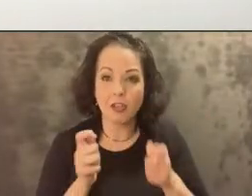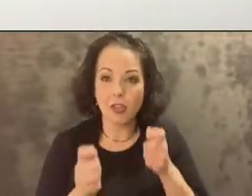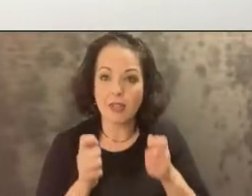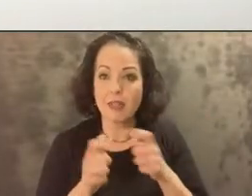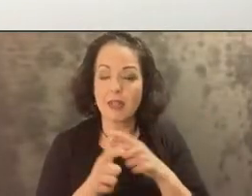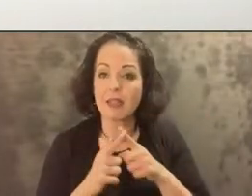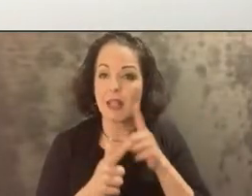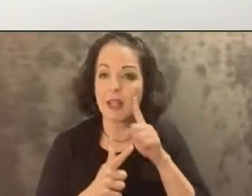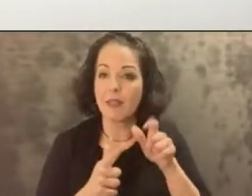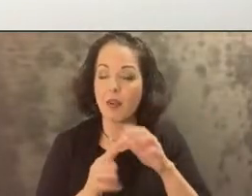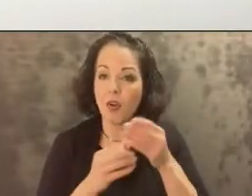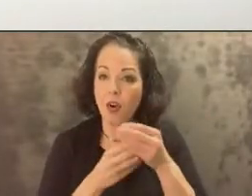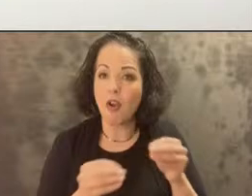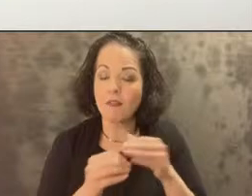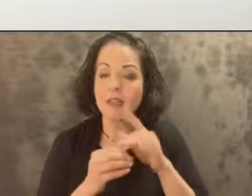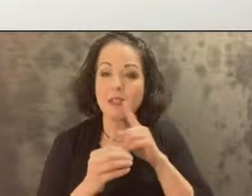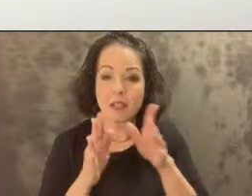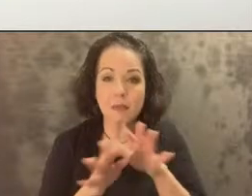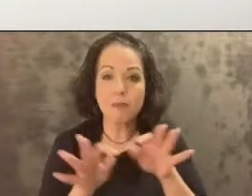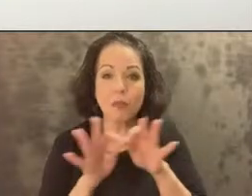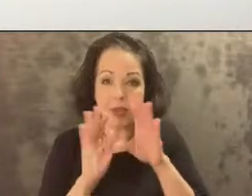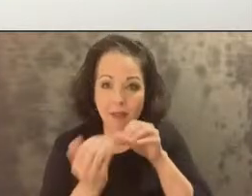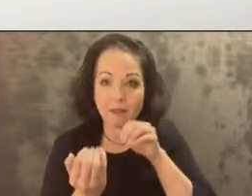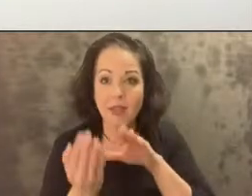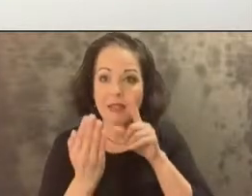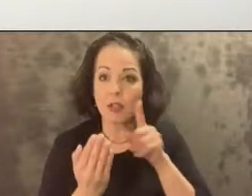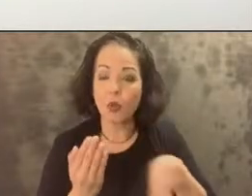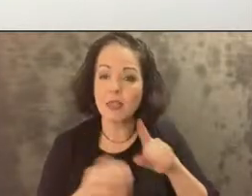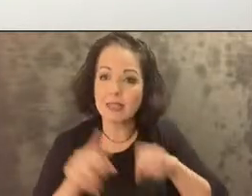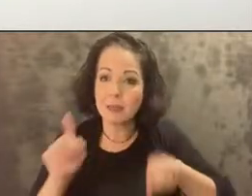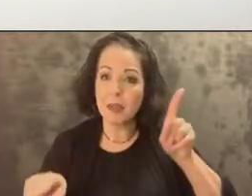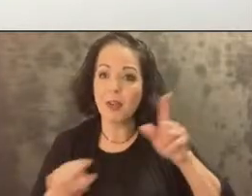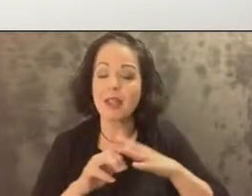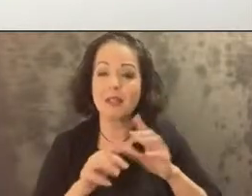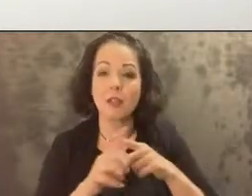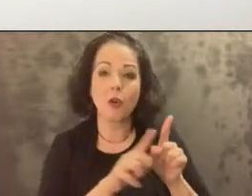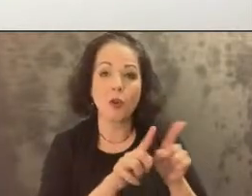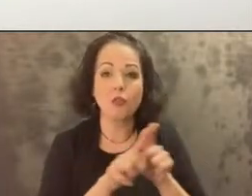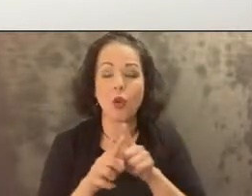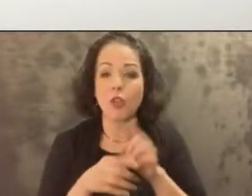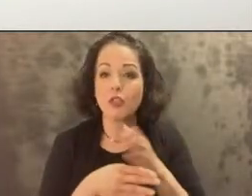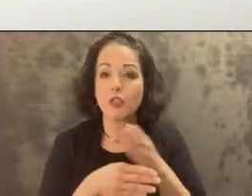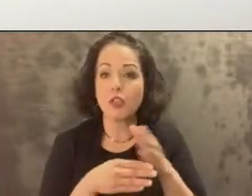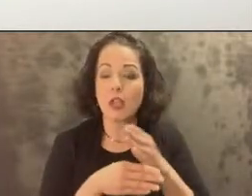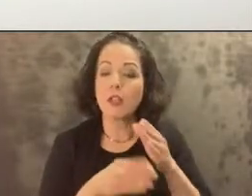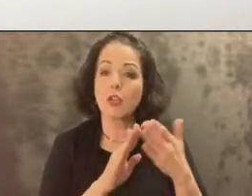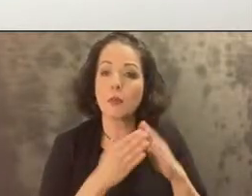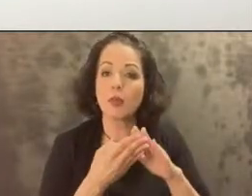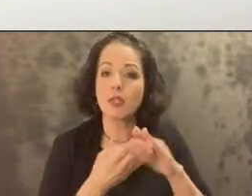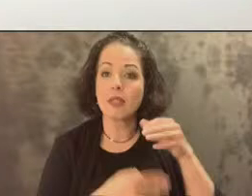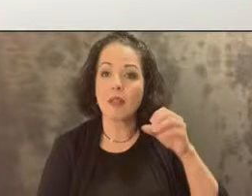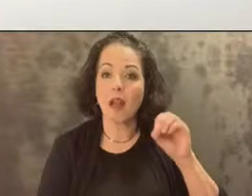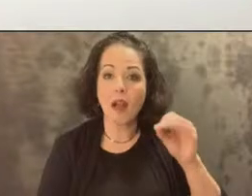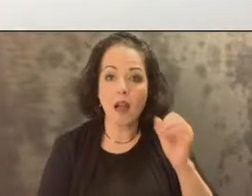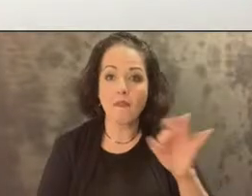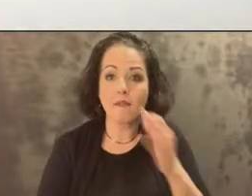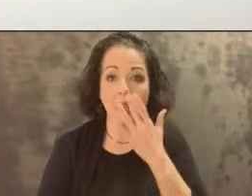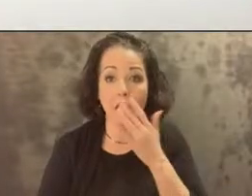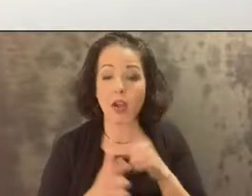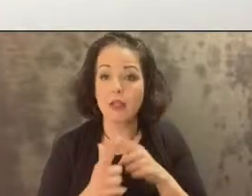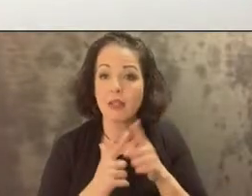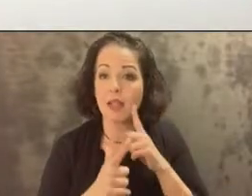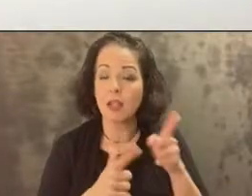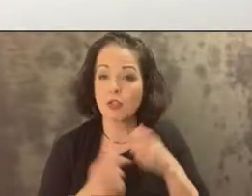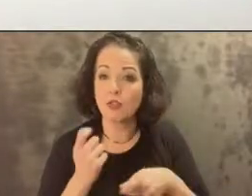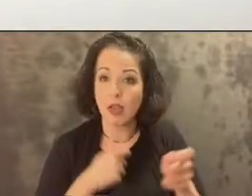needlessly obfuscate important disparities. There are also differences in the share of communities of color that different indices capture, and a number of other trade-offs associated